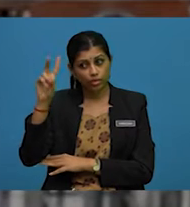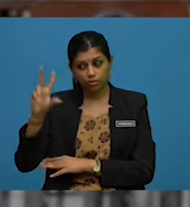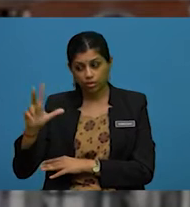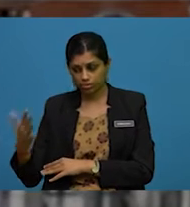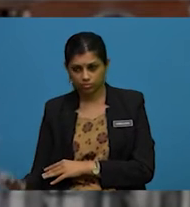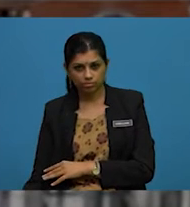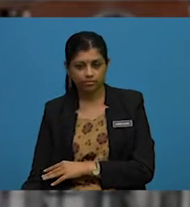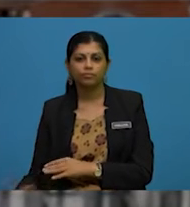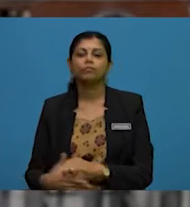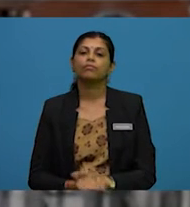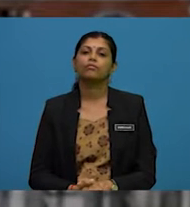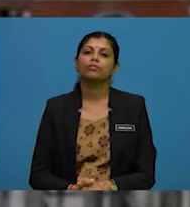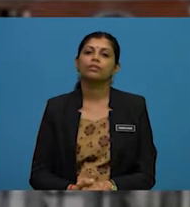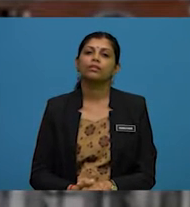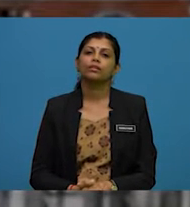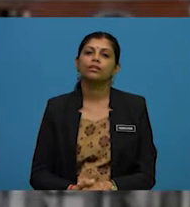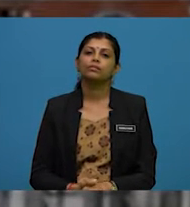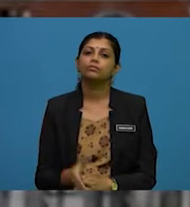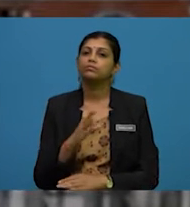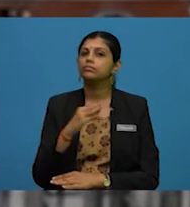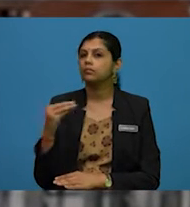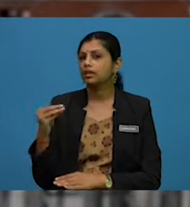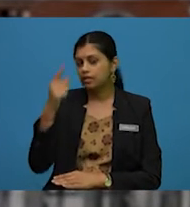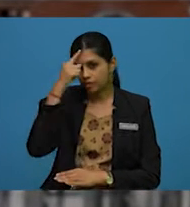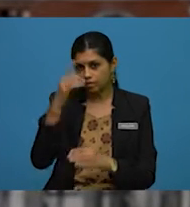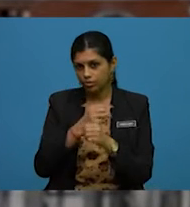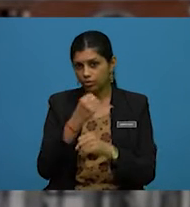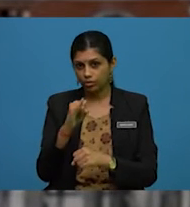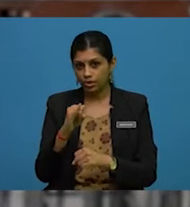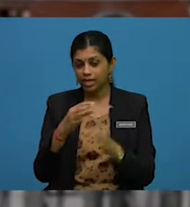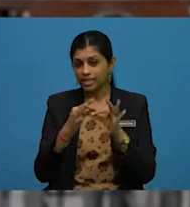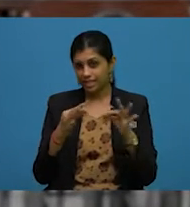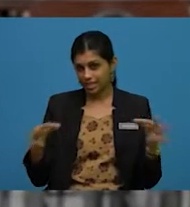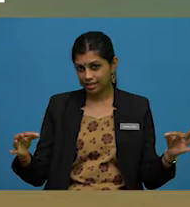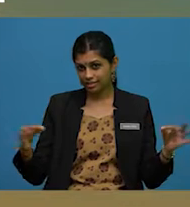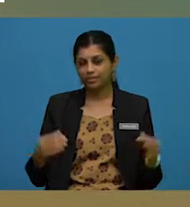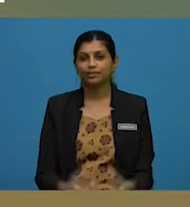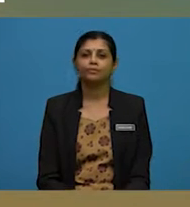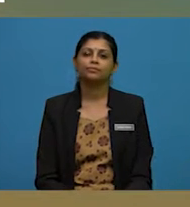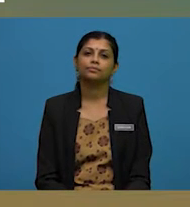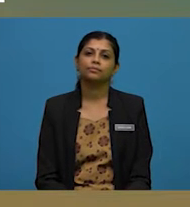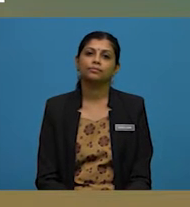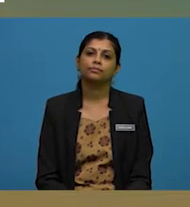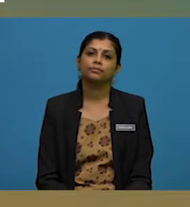and 3 or more, and concluding sentence.